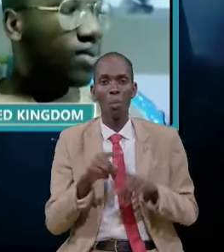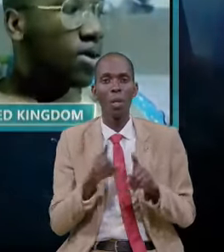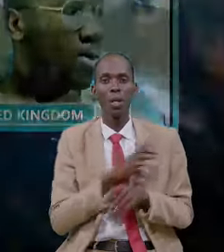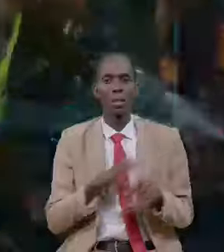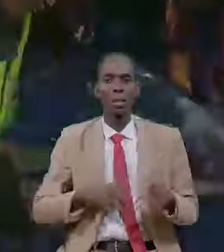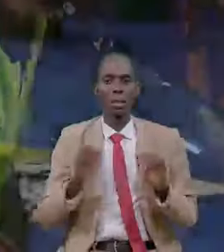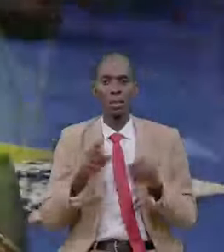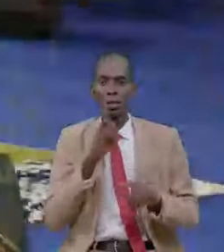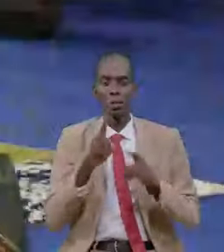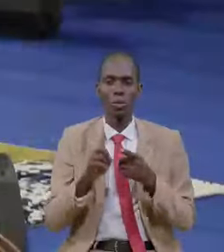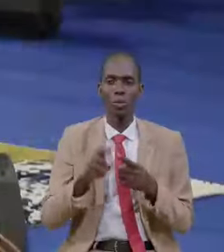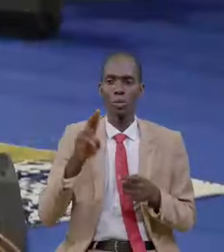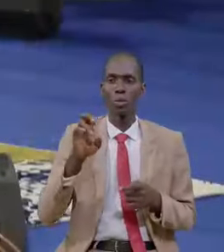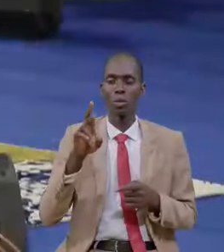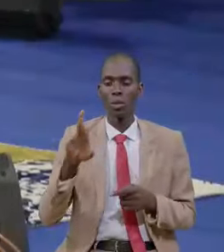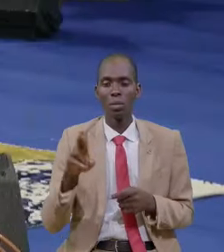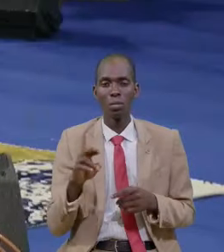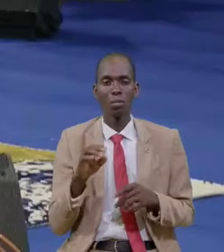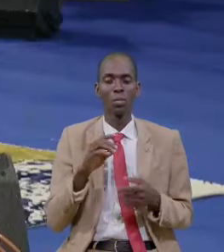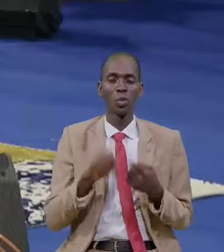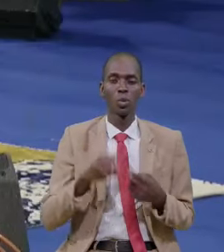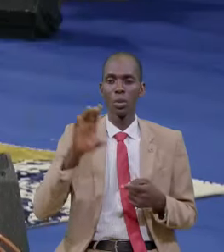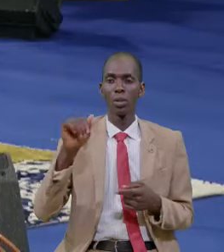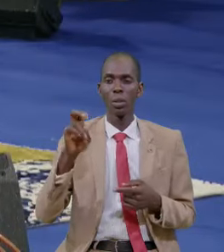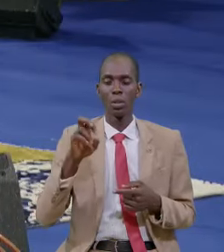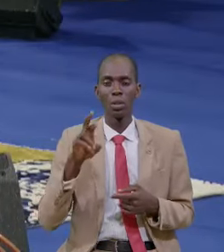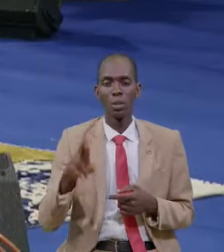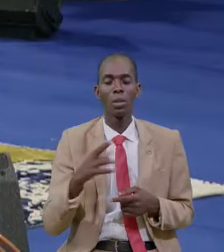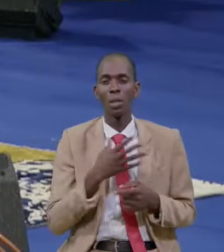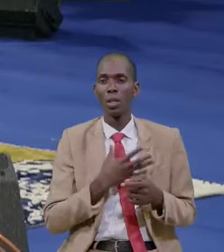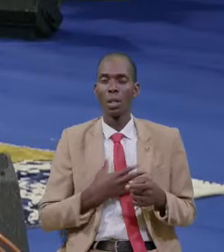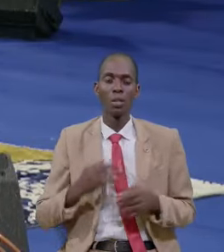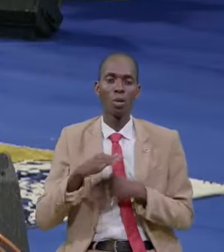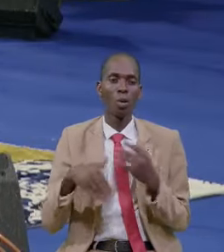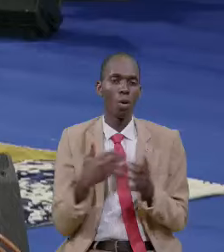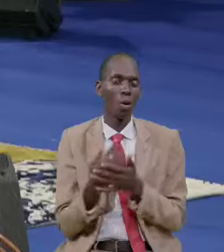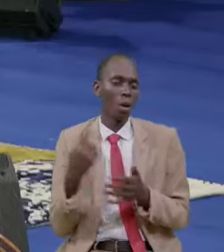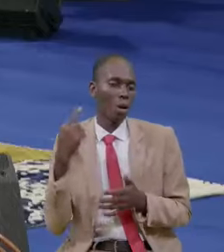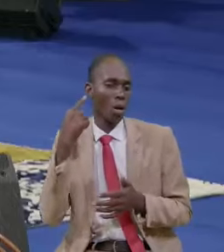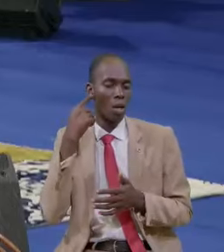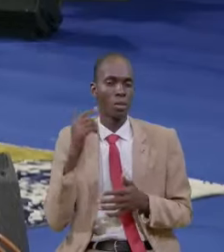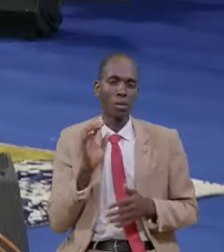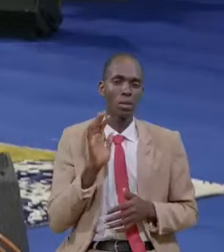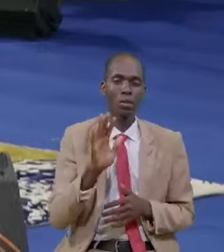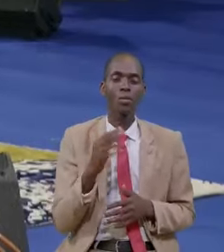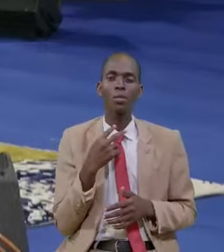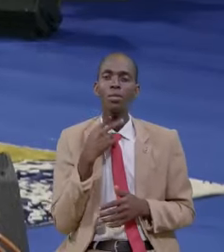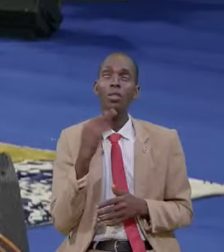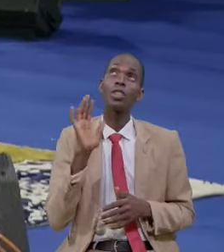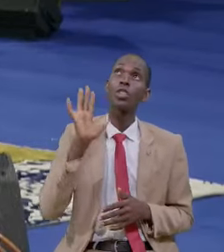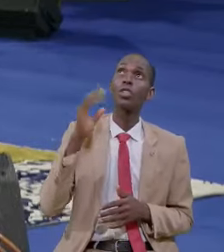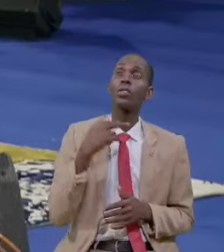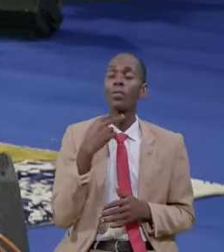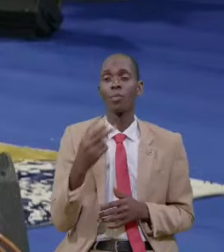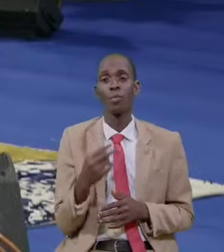to ulcer, and they all hear his voice. He speaks to the ocean.